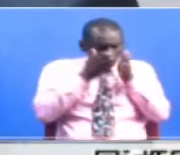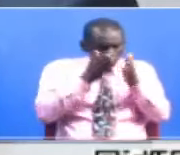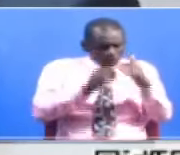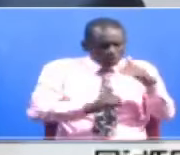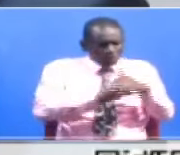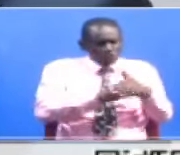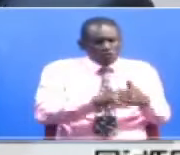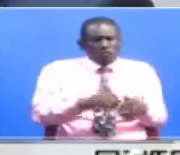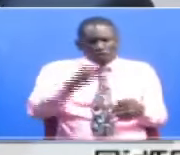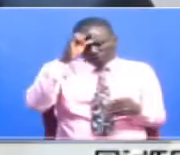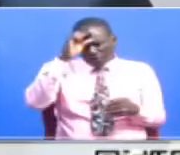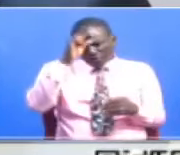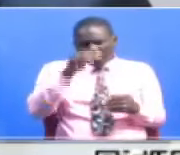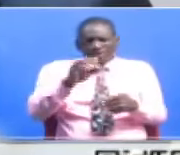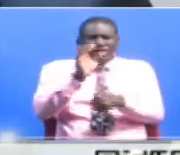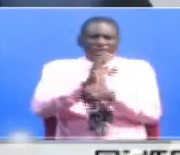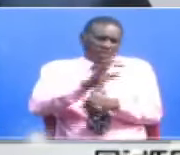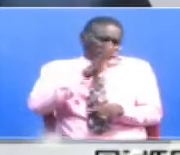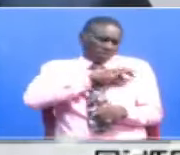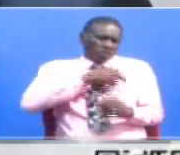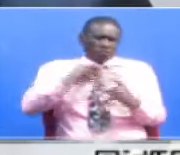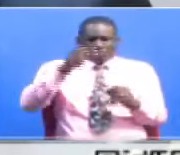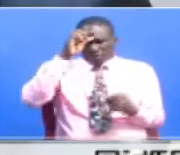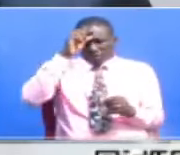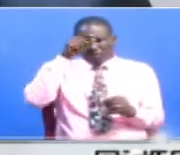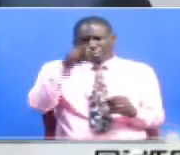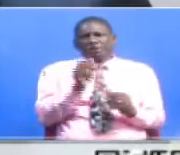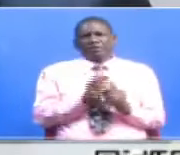to have benefited from government.